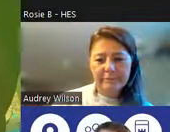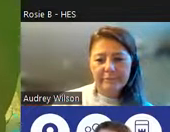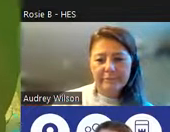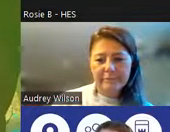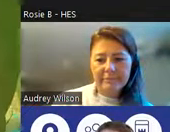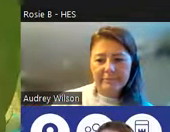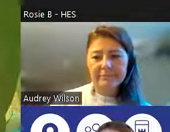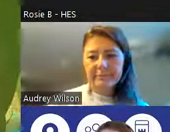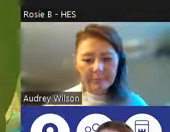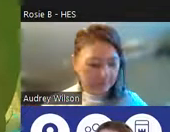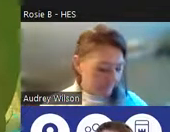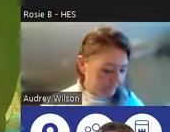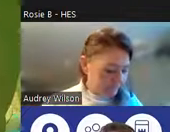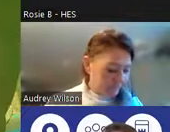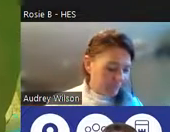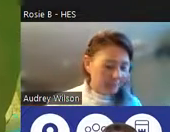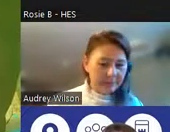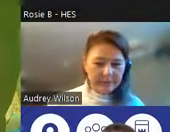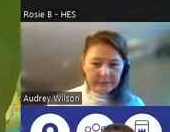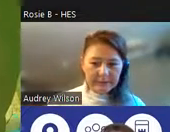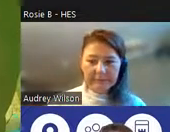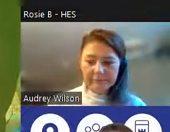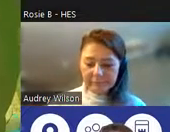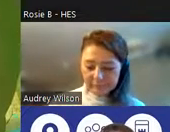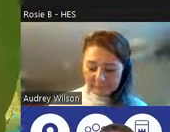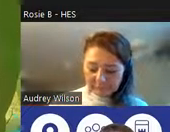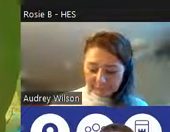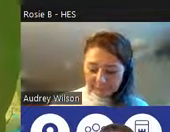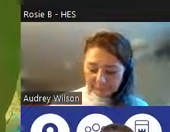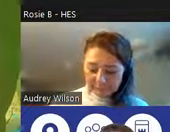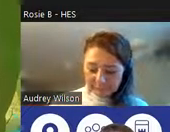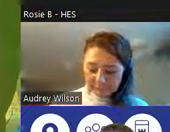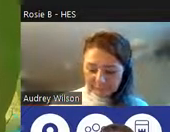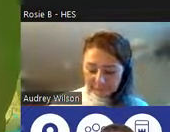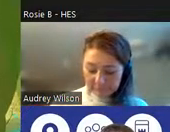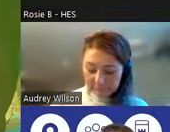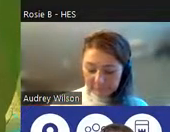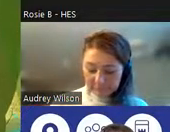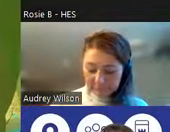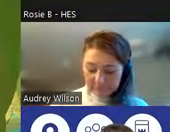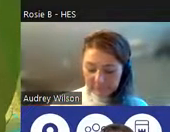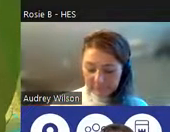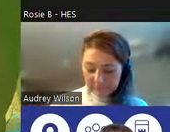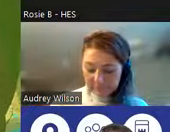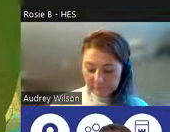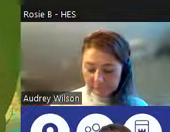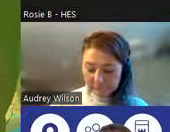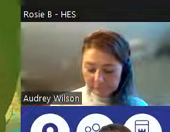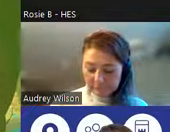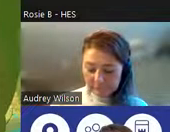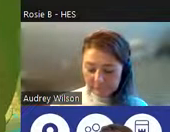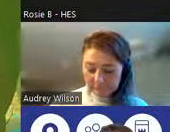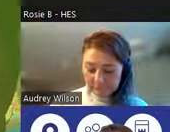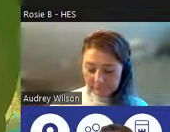dry topic. What I will say, because time is short, is that I'm really happy to speak to anyone about the funding side of things,